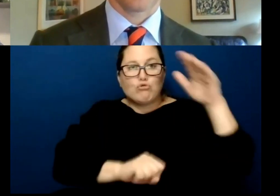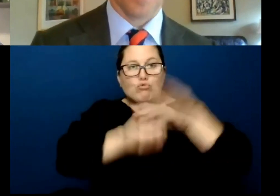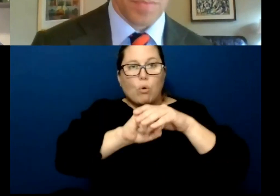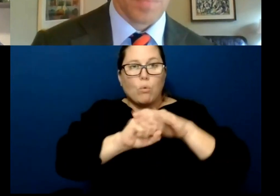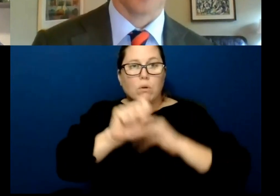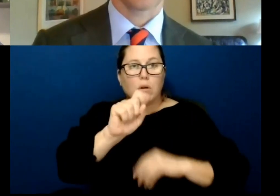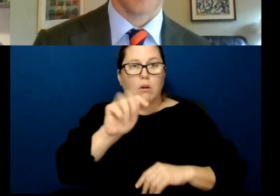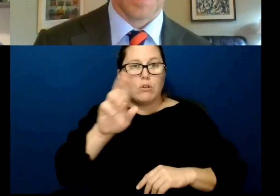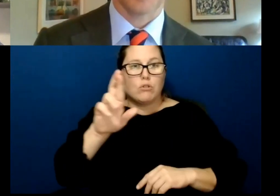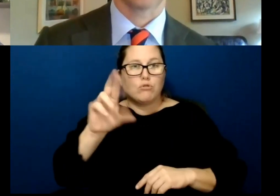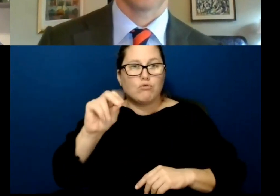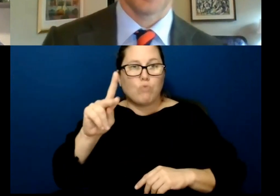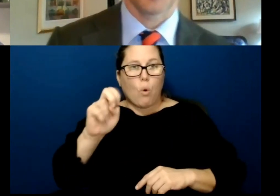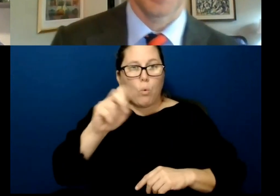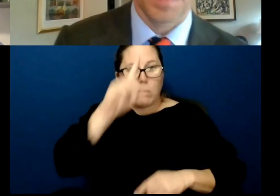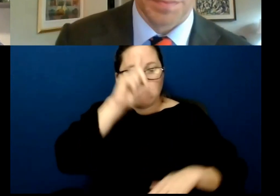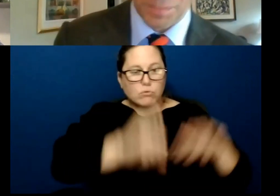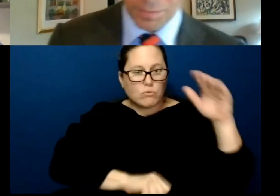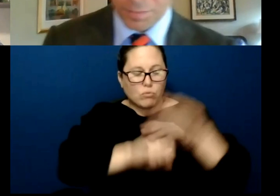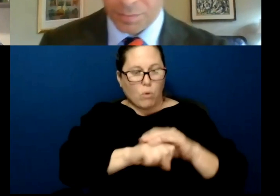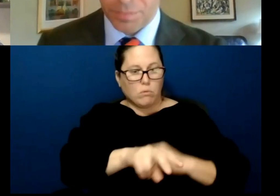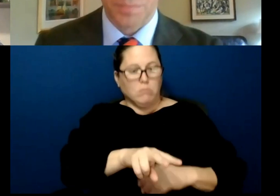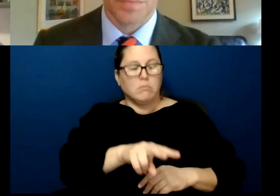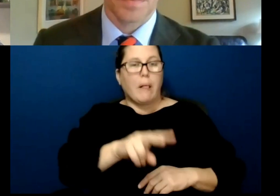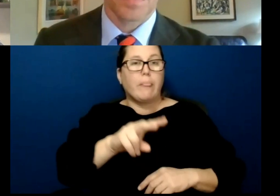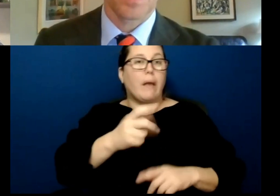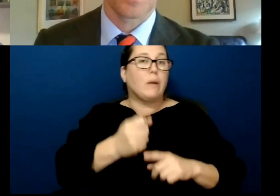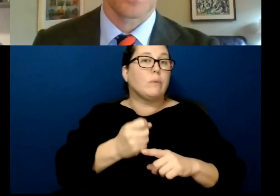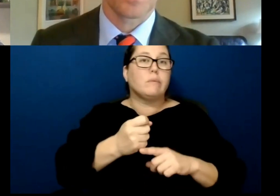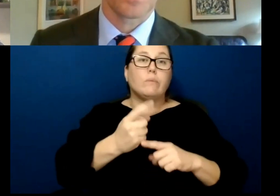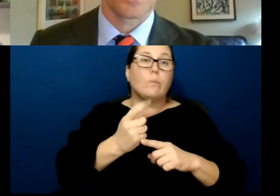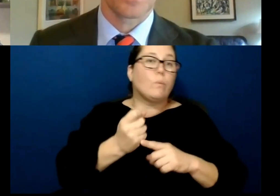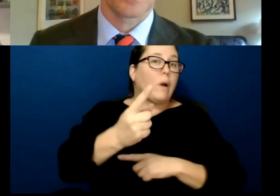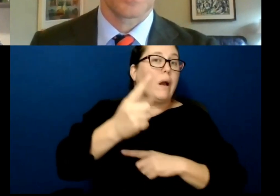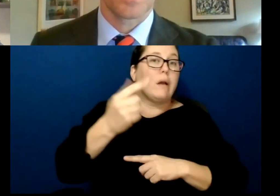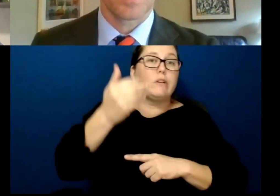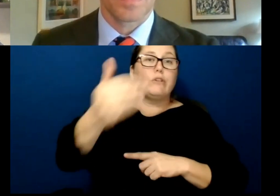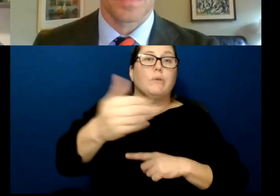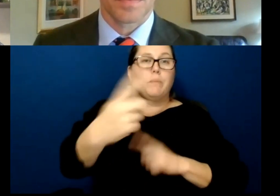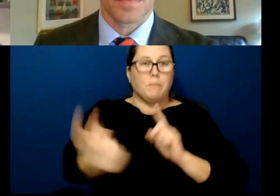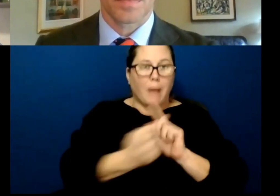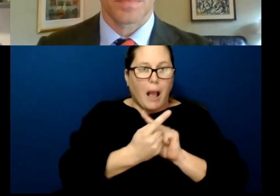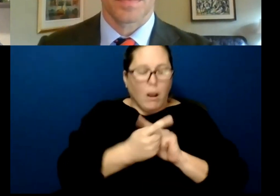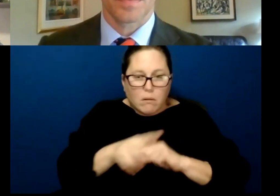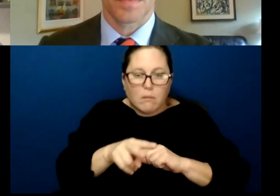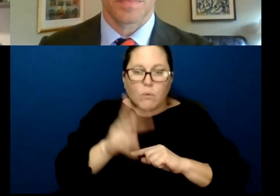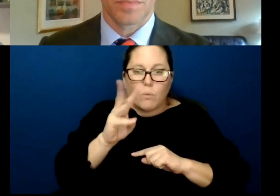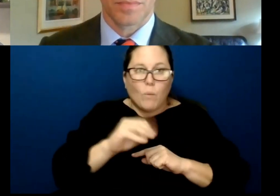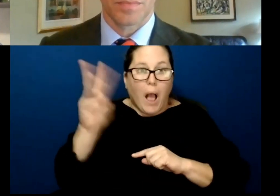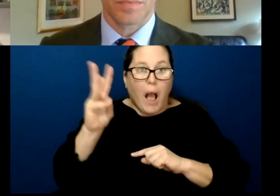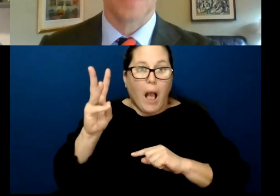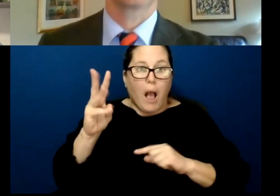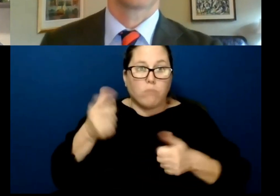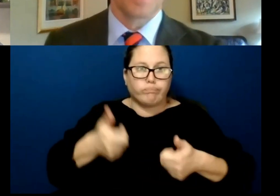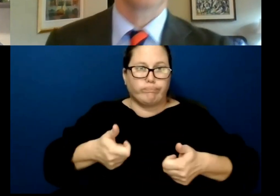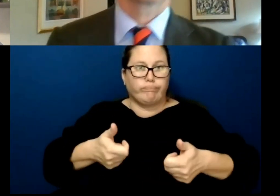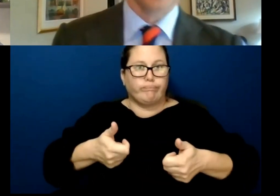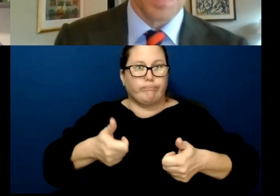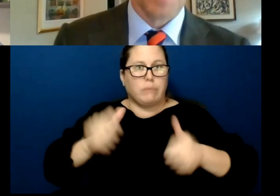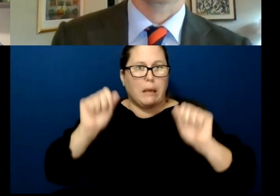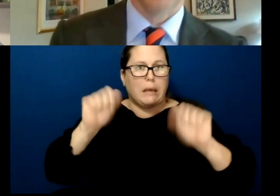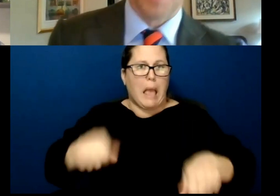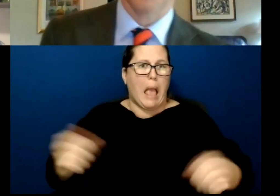and watch him and see him a year later and go, wow, he can do pretty much everything now